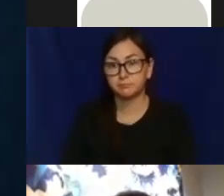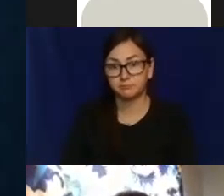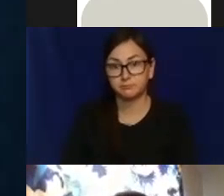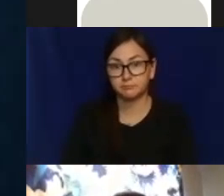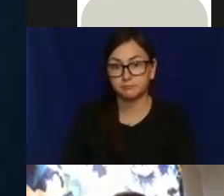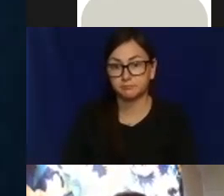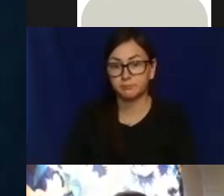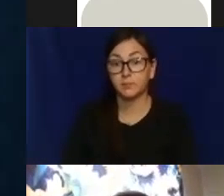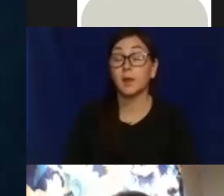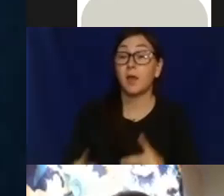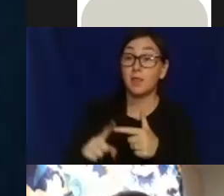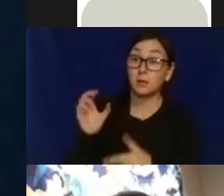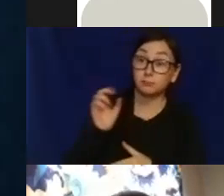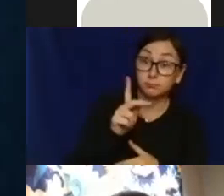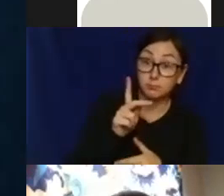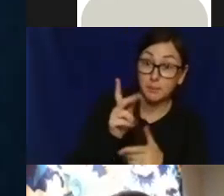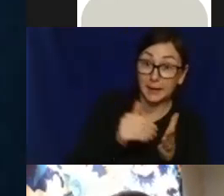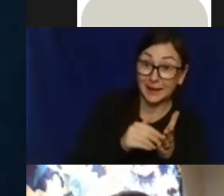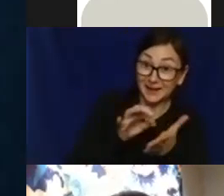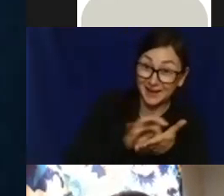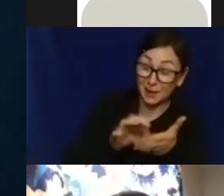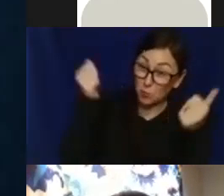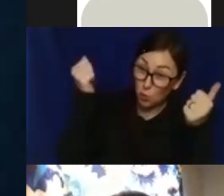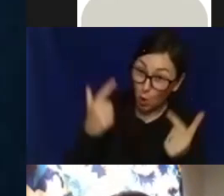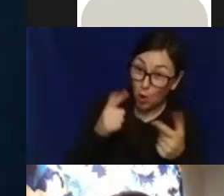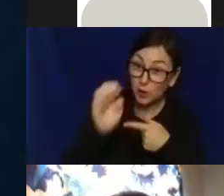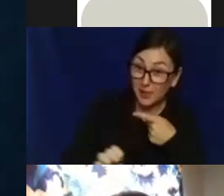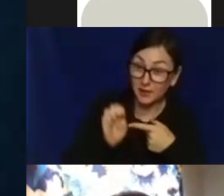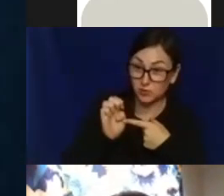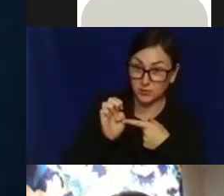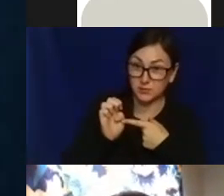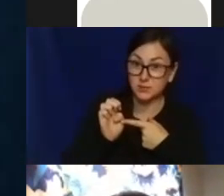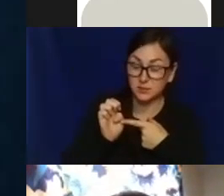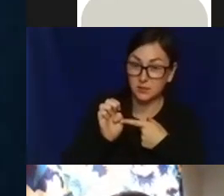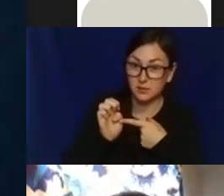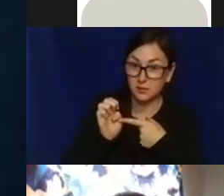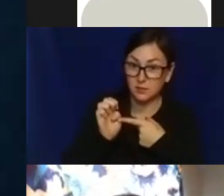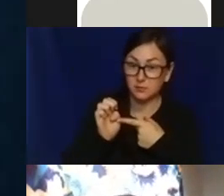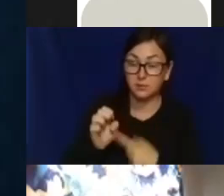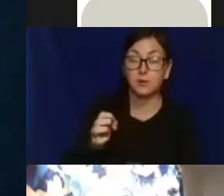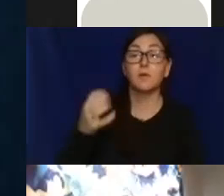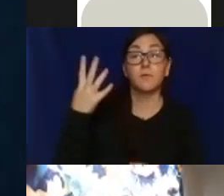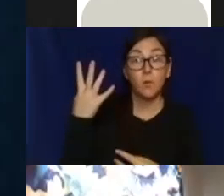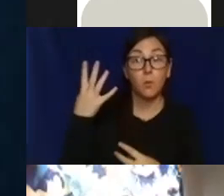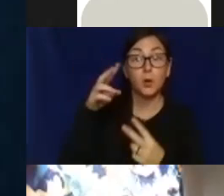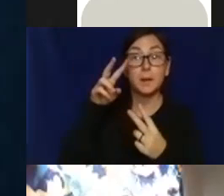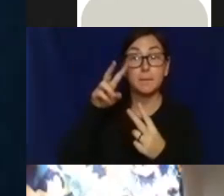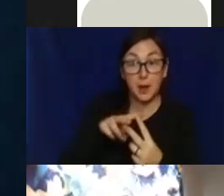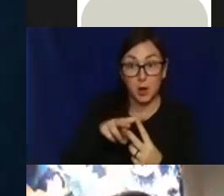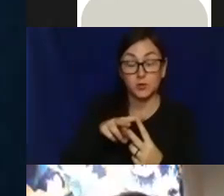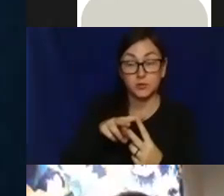I have. There I have a total of 4 pair, which is consistent with what we